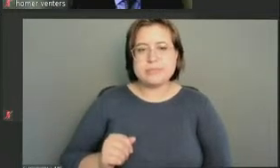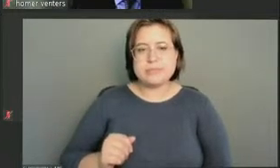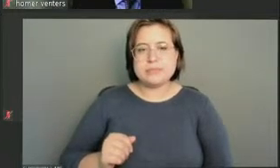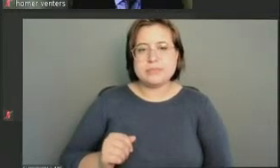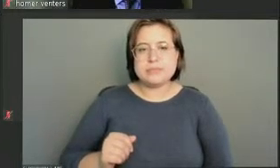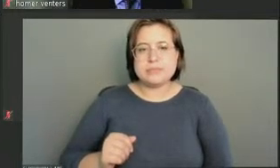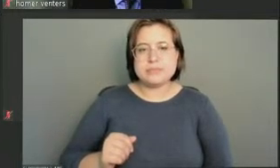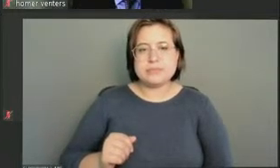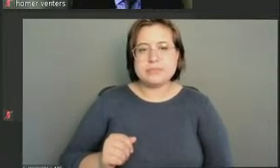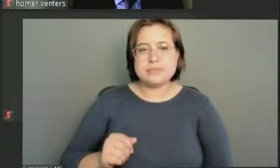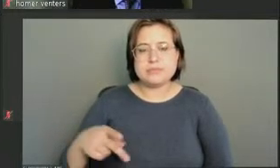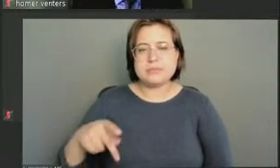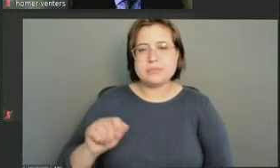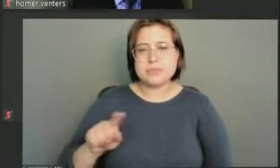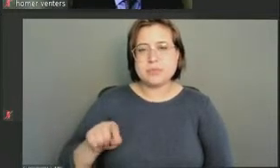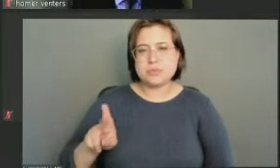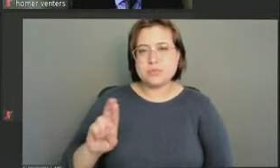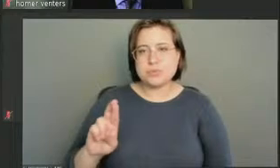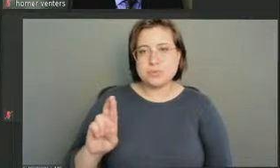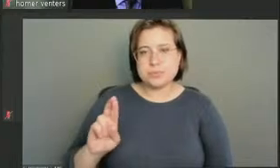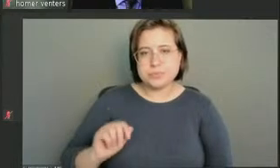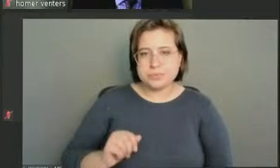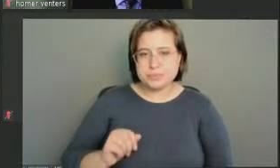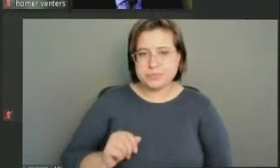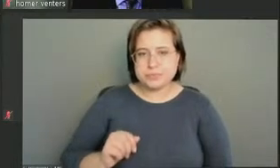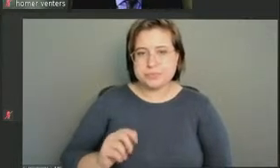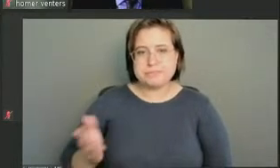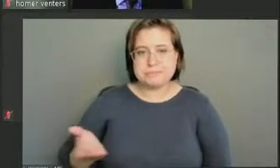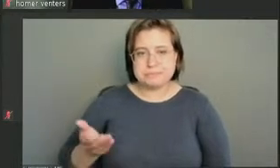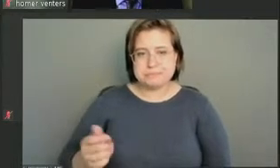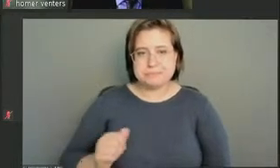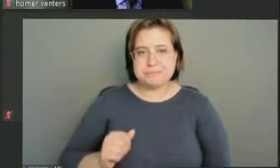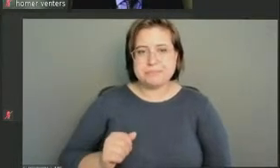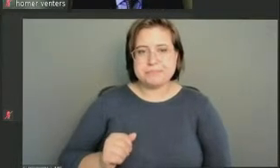Ms. Shannon Pazor. Present.